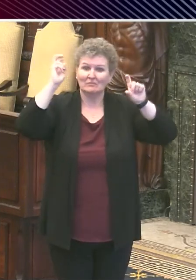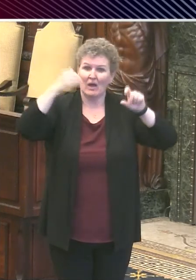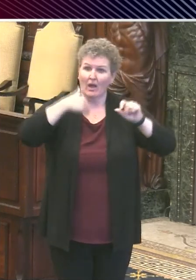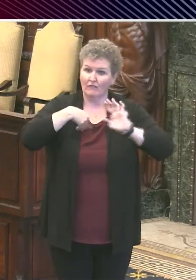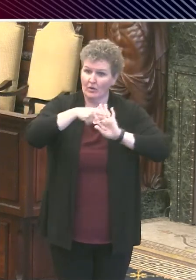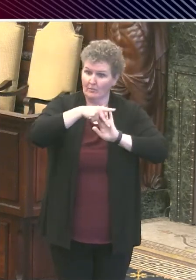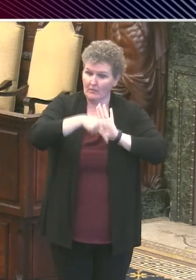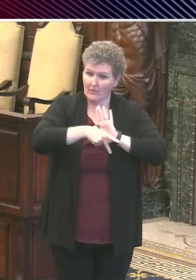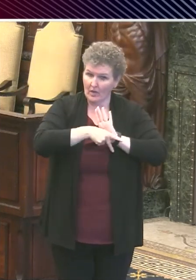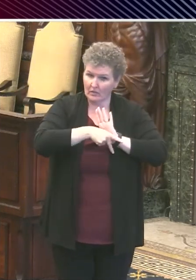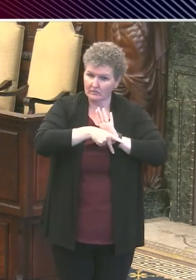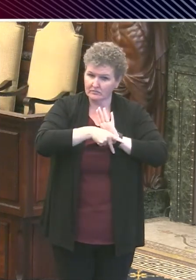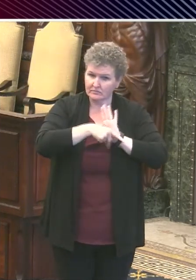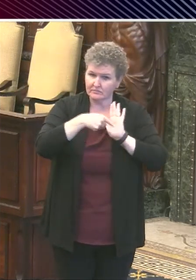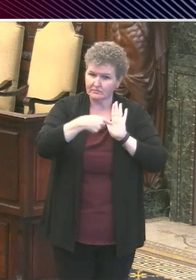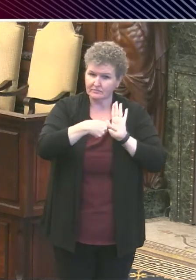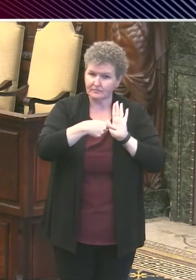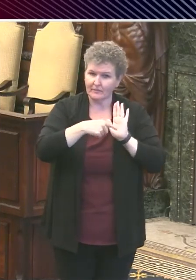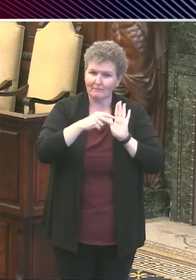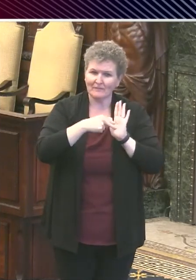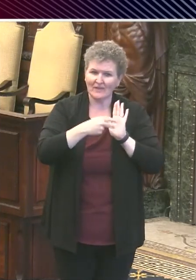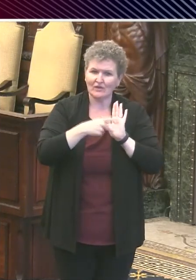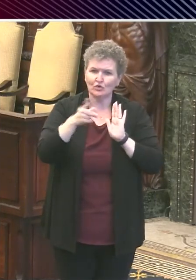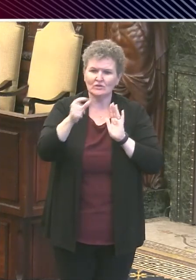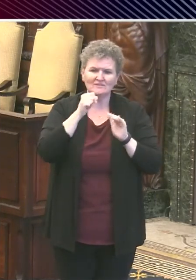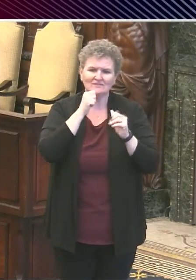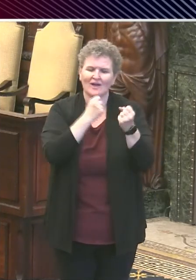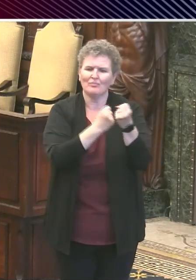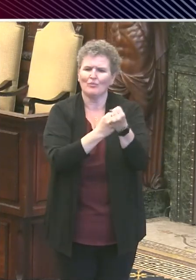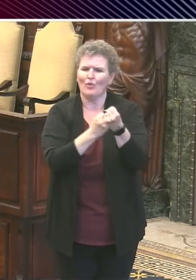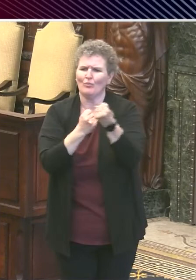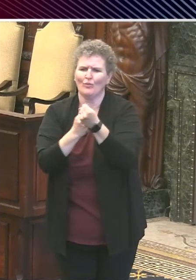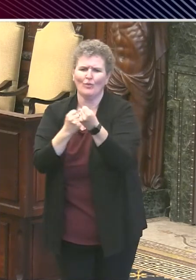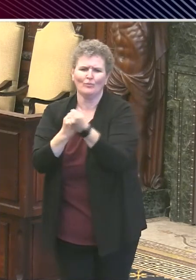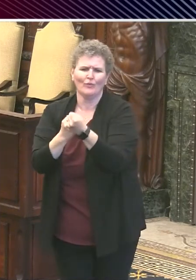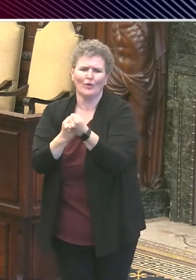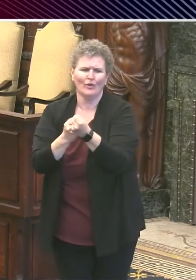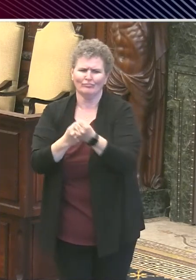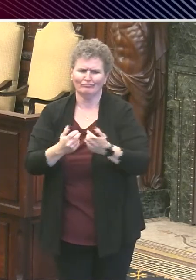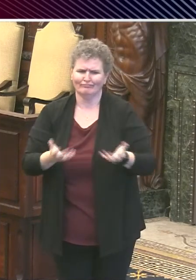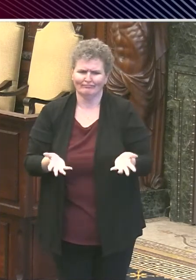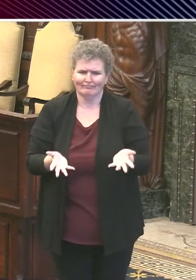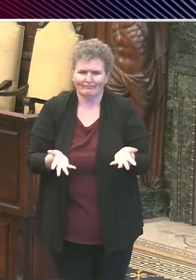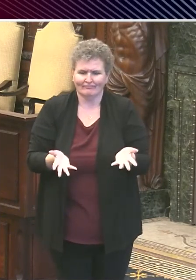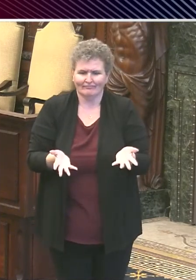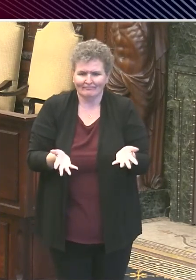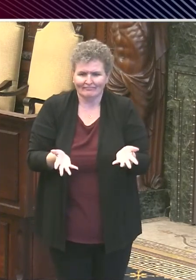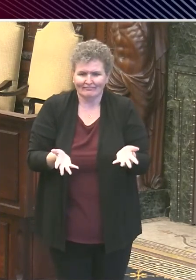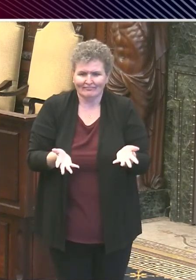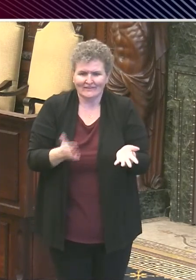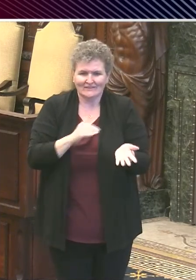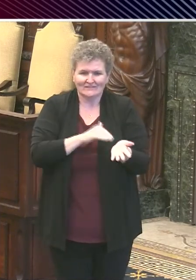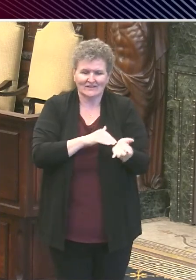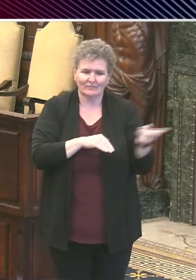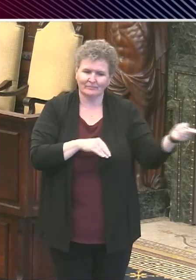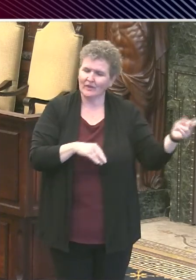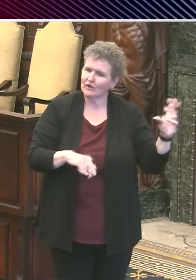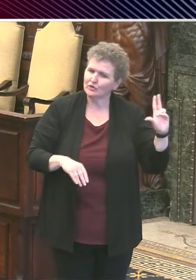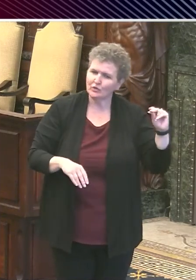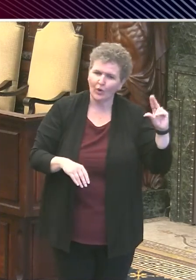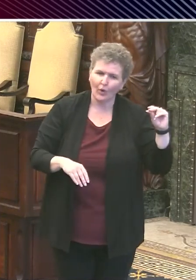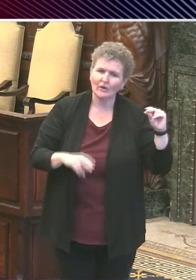don't take stands on issues like mask wearing. Nope. Okay. Nope. SEPTA is happy to run this